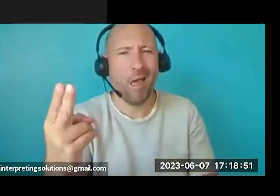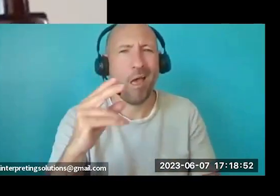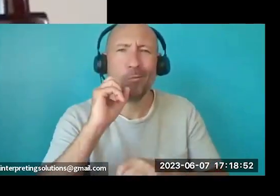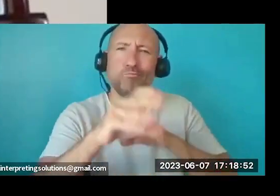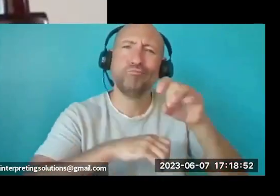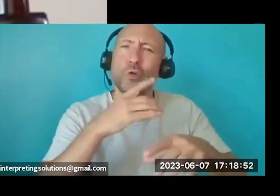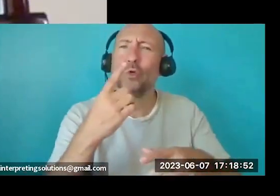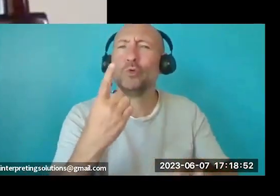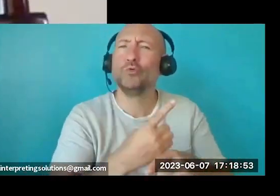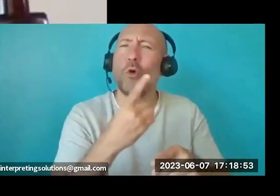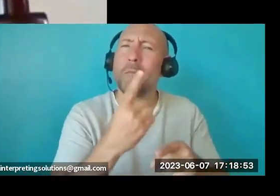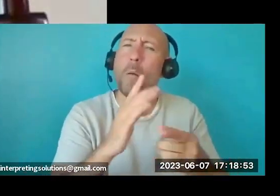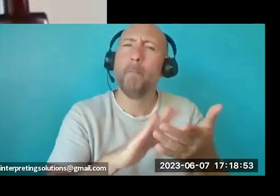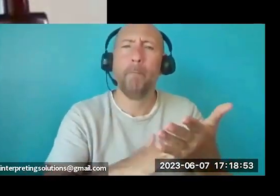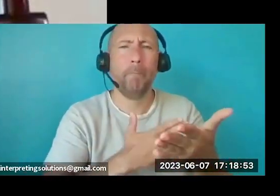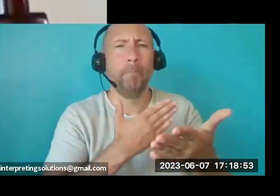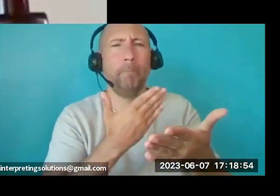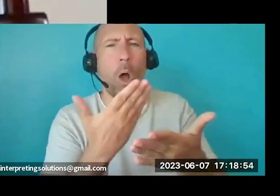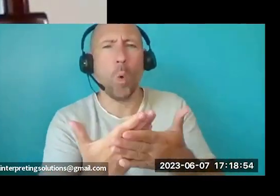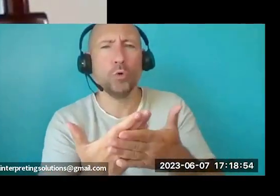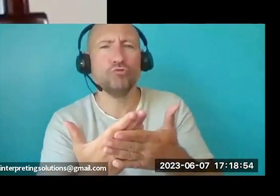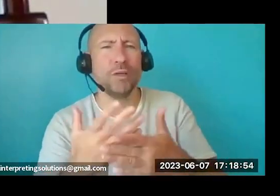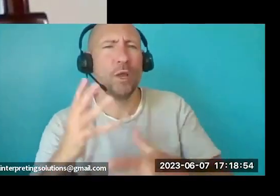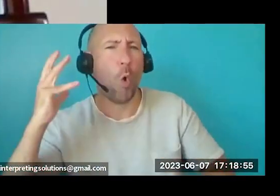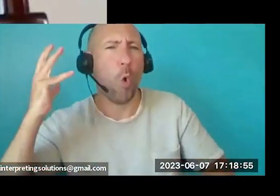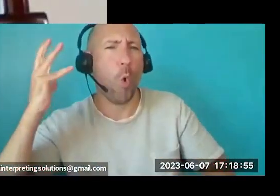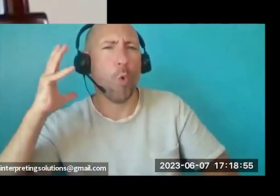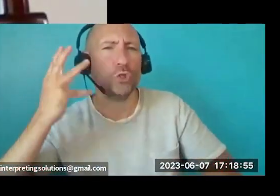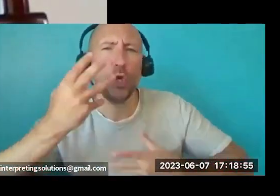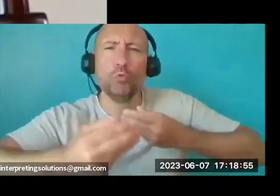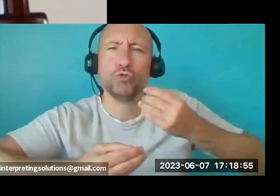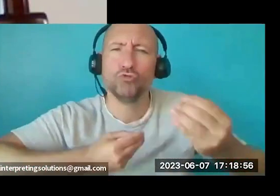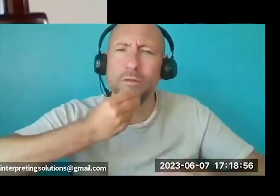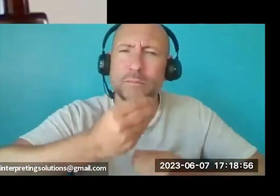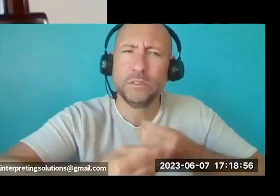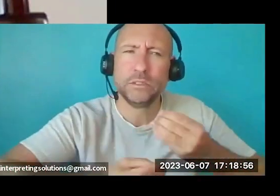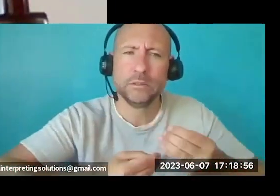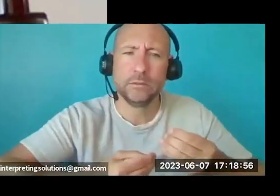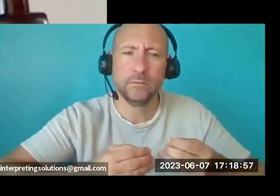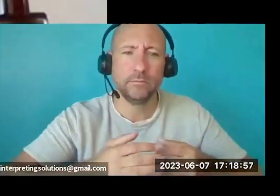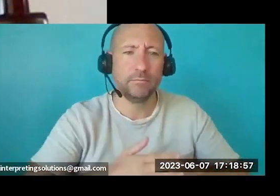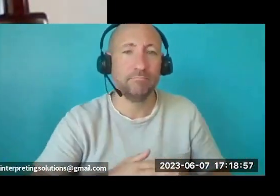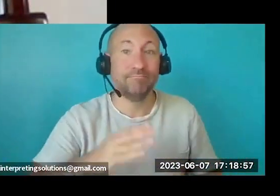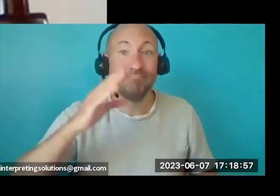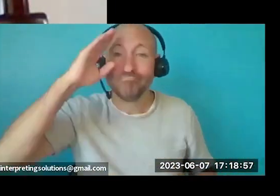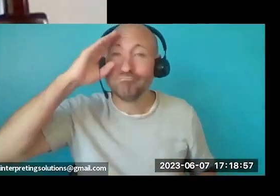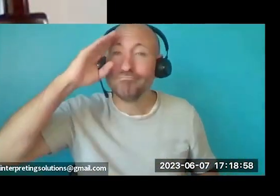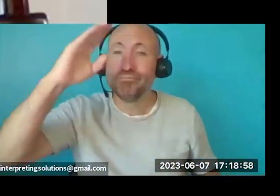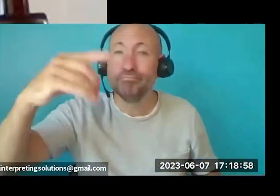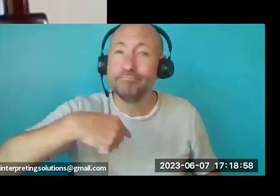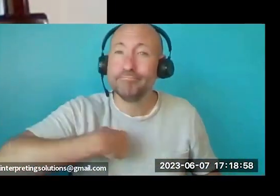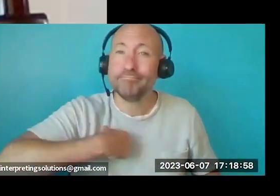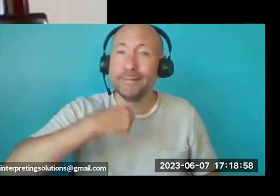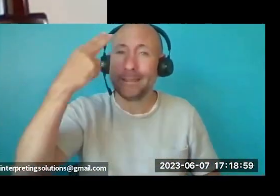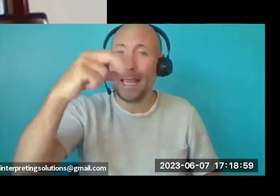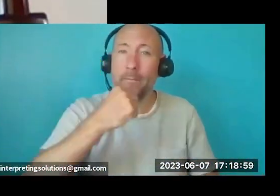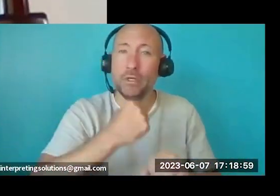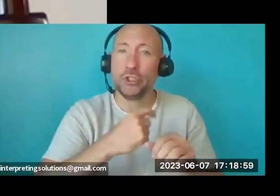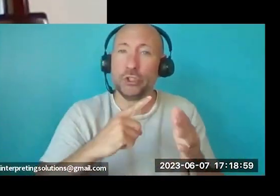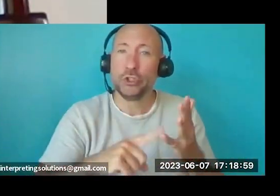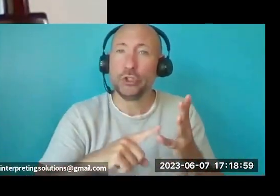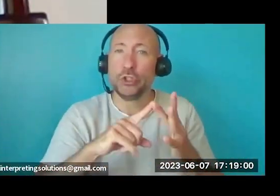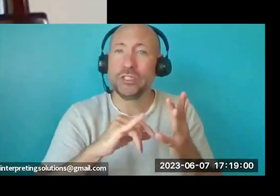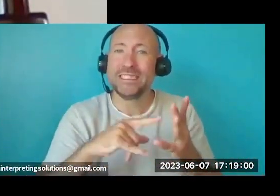description. You have the floor. Good afternoon. My name is Giuseppe Comuniello.